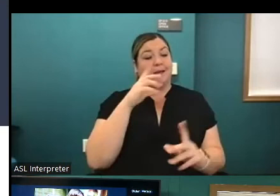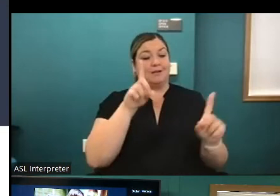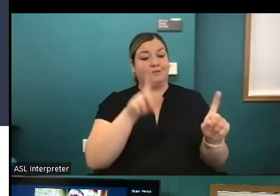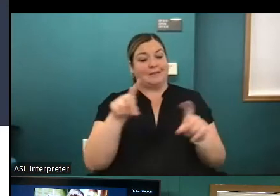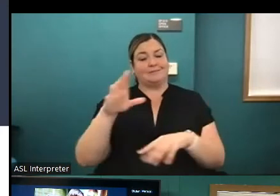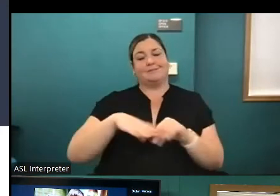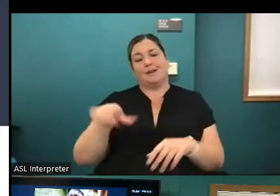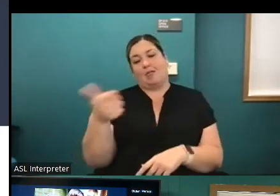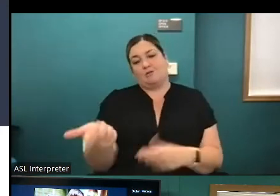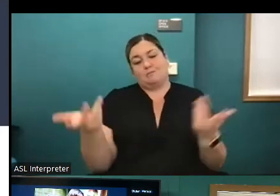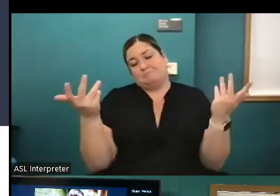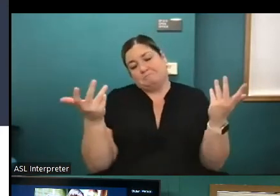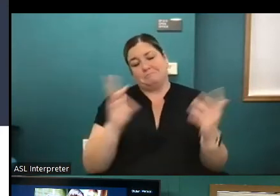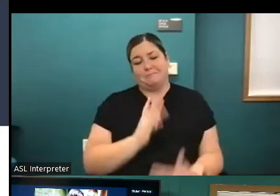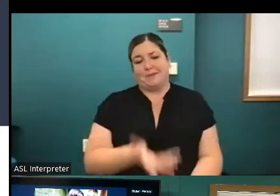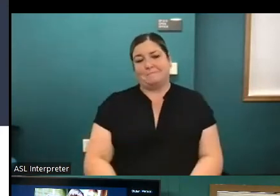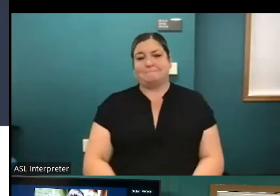okay.